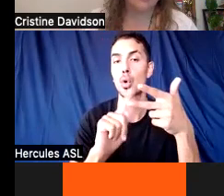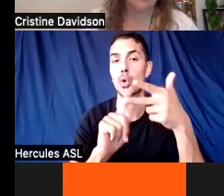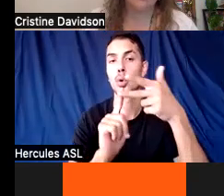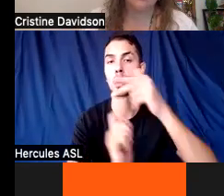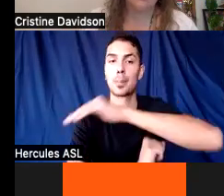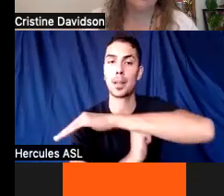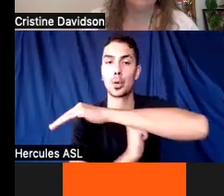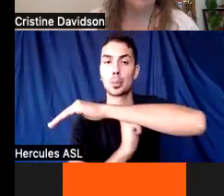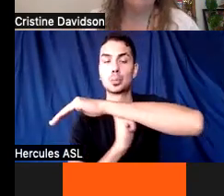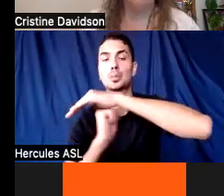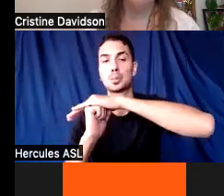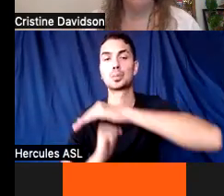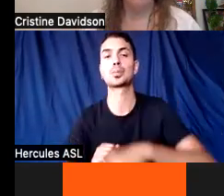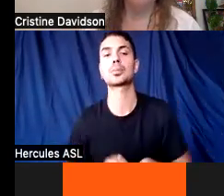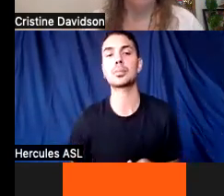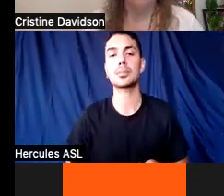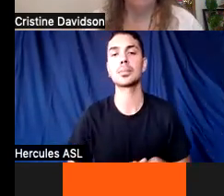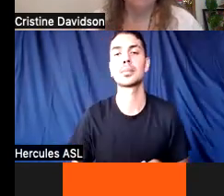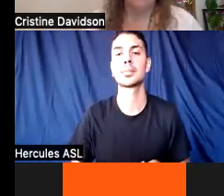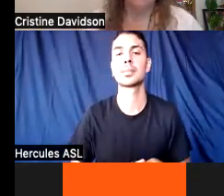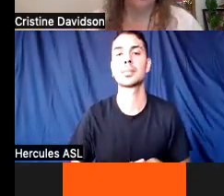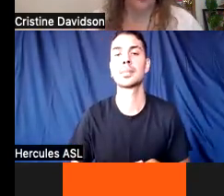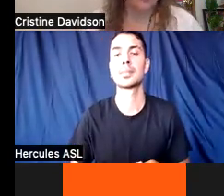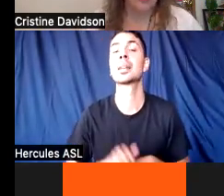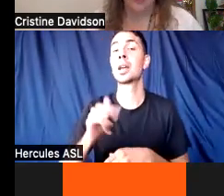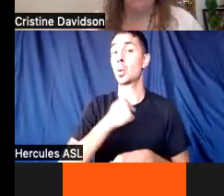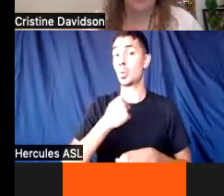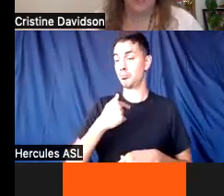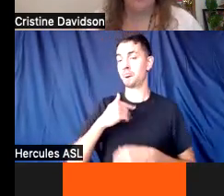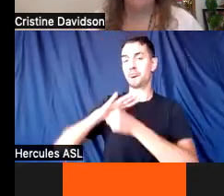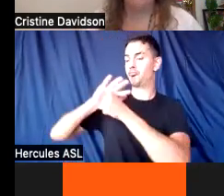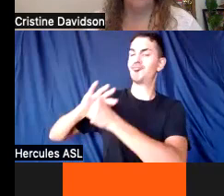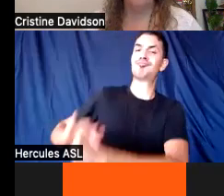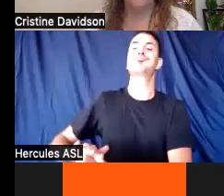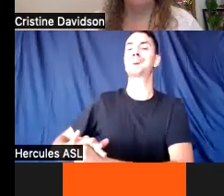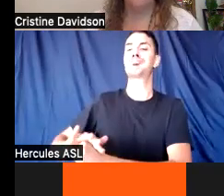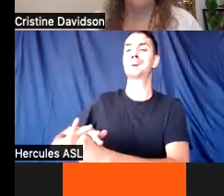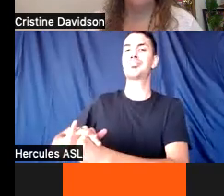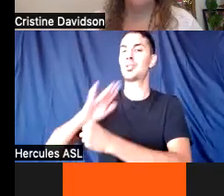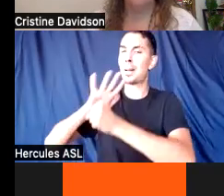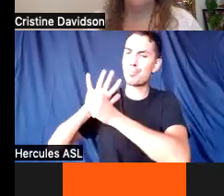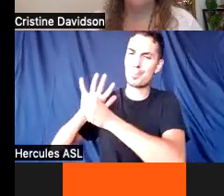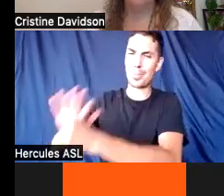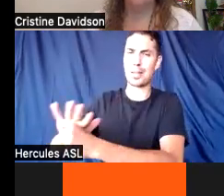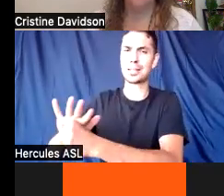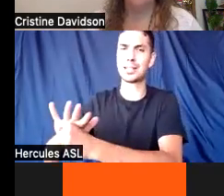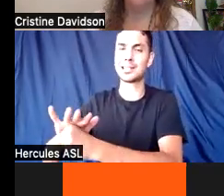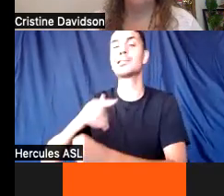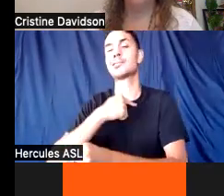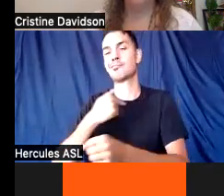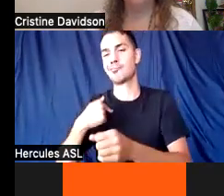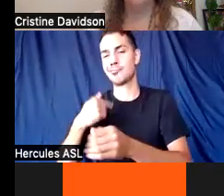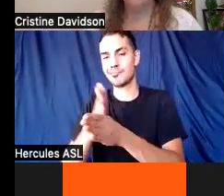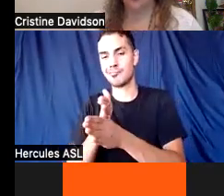some tactics that we've seen historically or even now that promote belief in the superiority of the